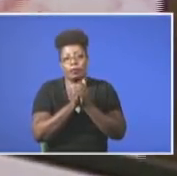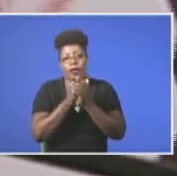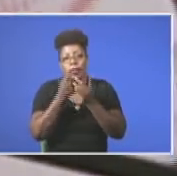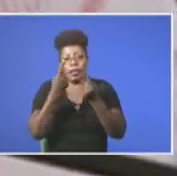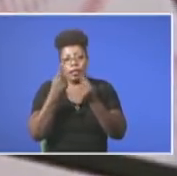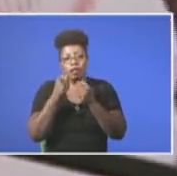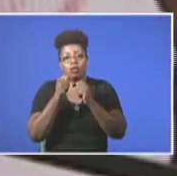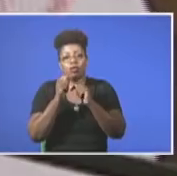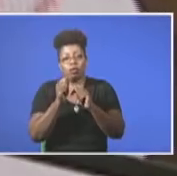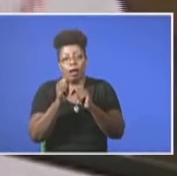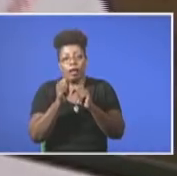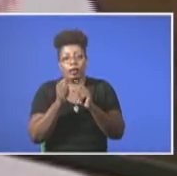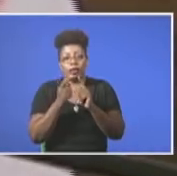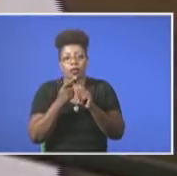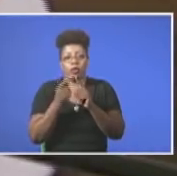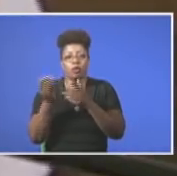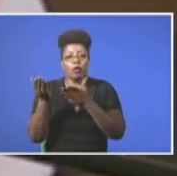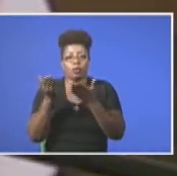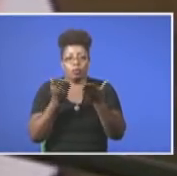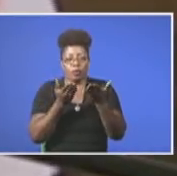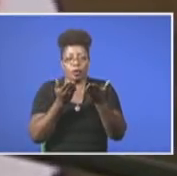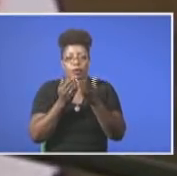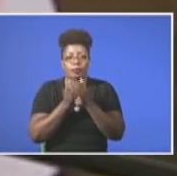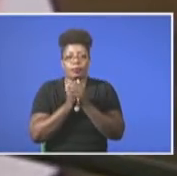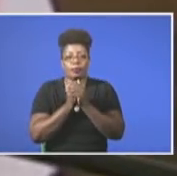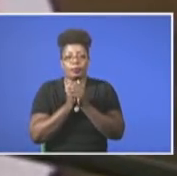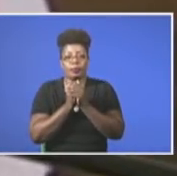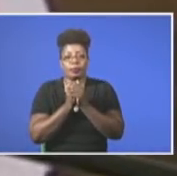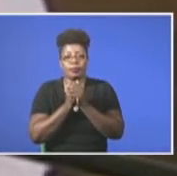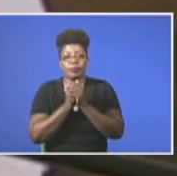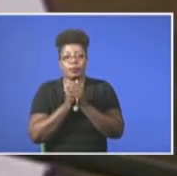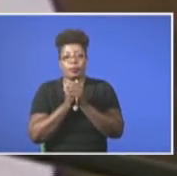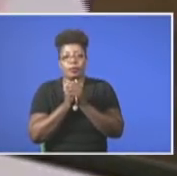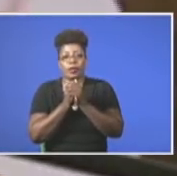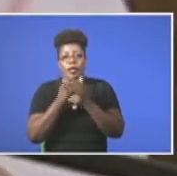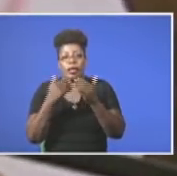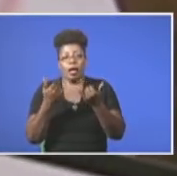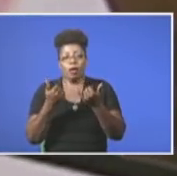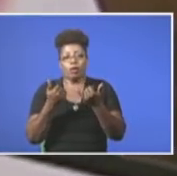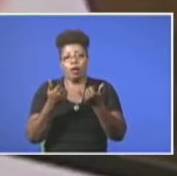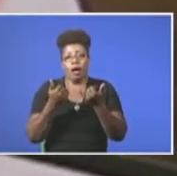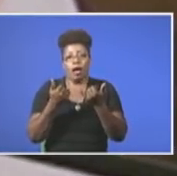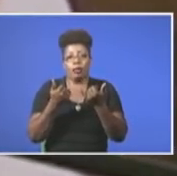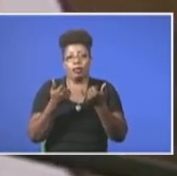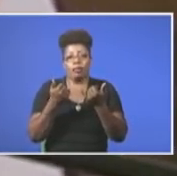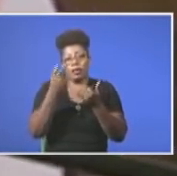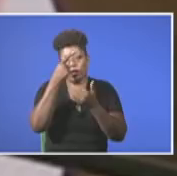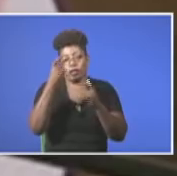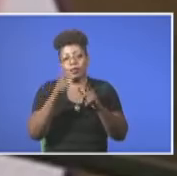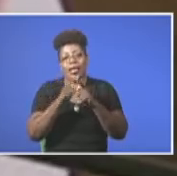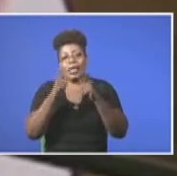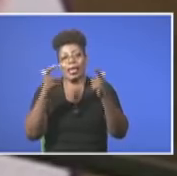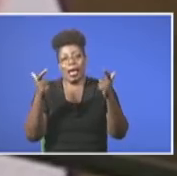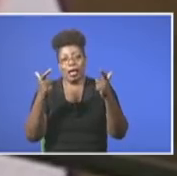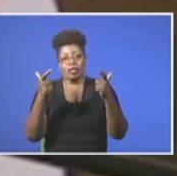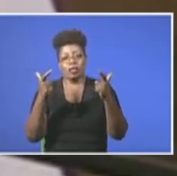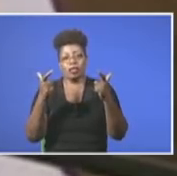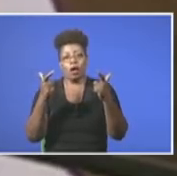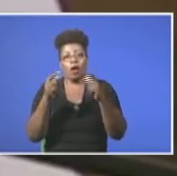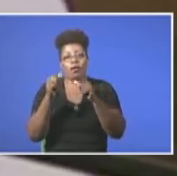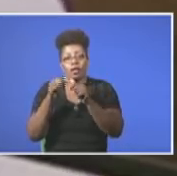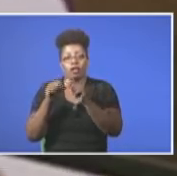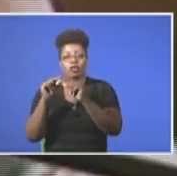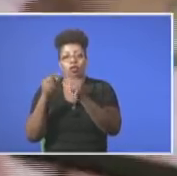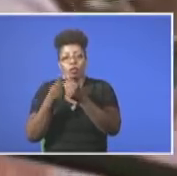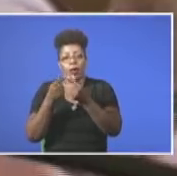trying to bring forth. However, because of the large size of the grouping and the number